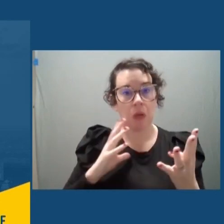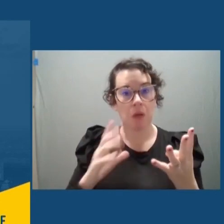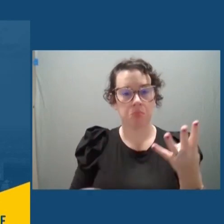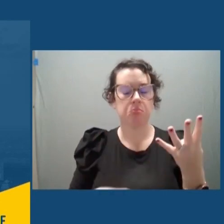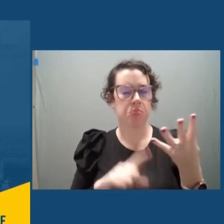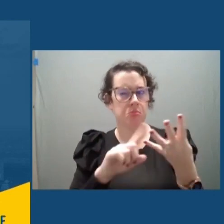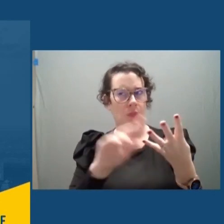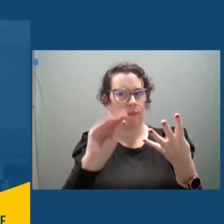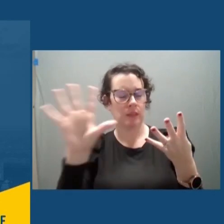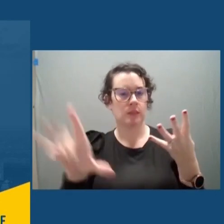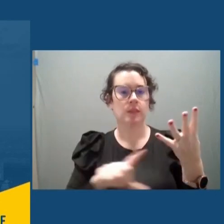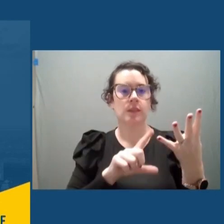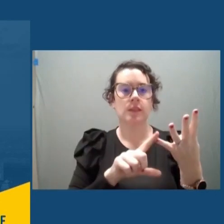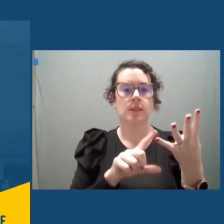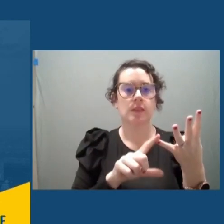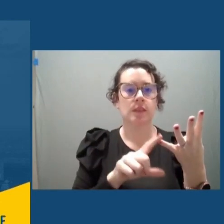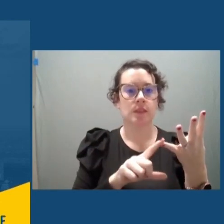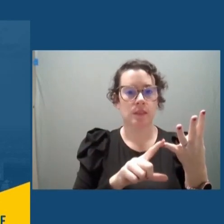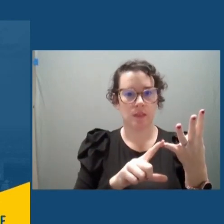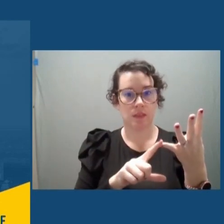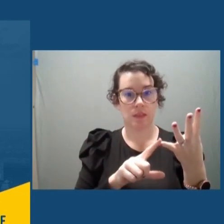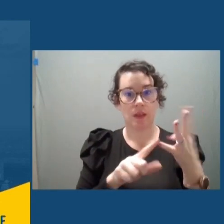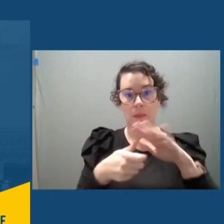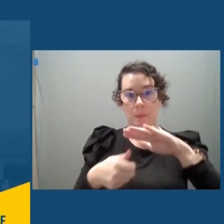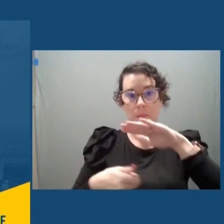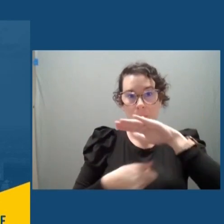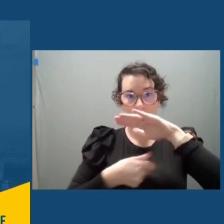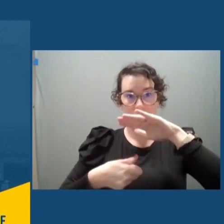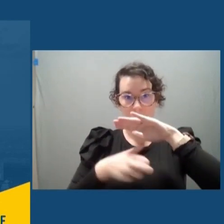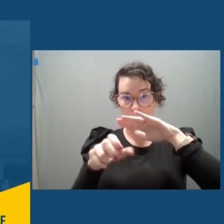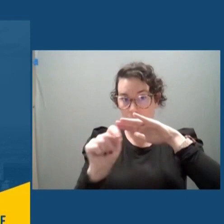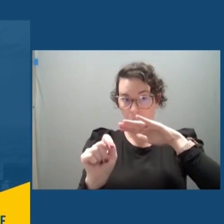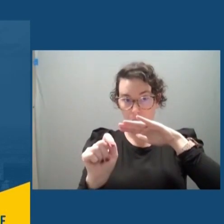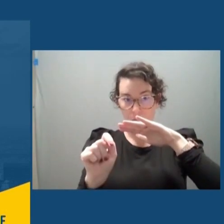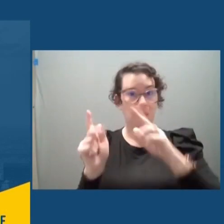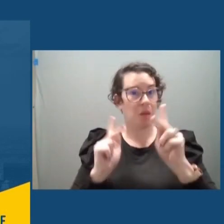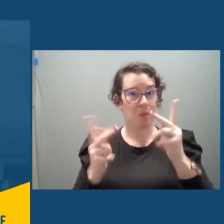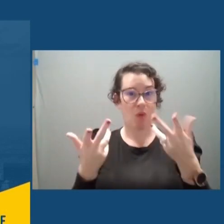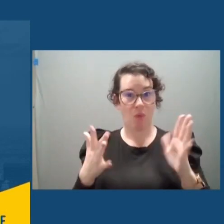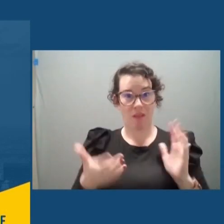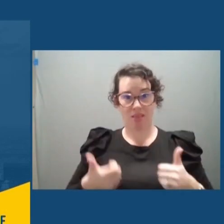And legalizing basement apartments where New Yorkers already live.